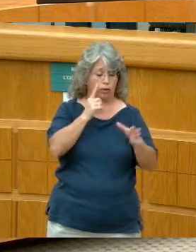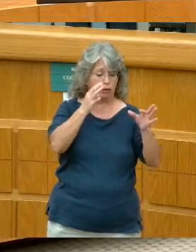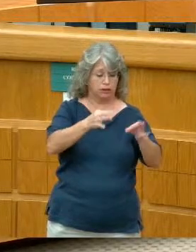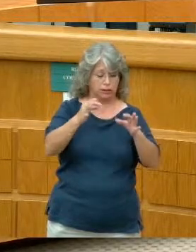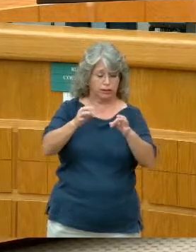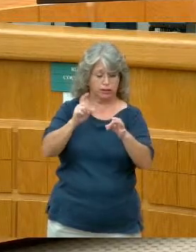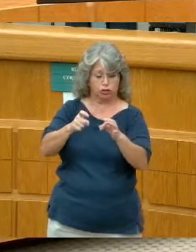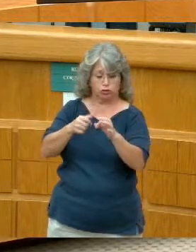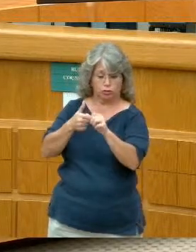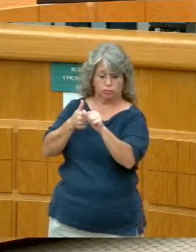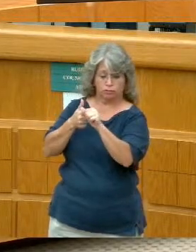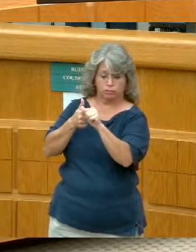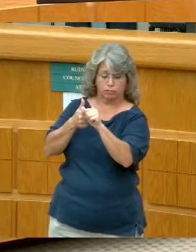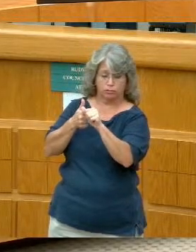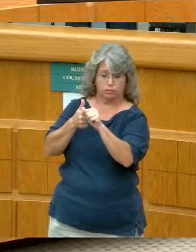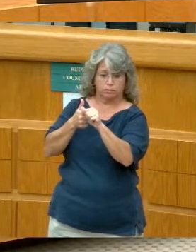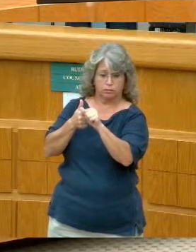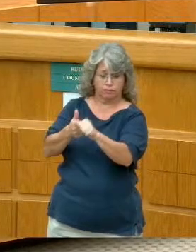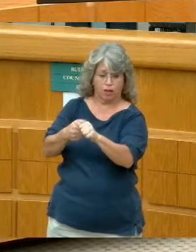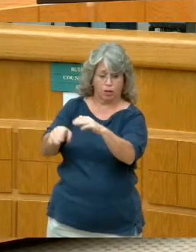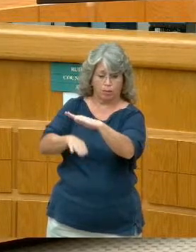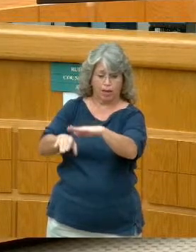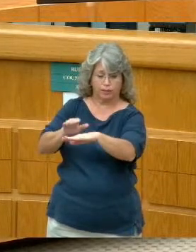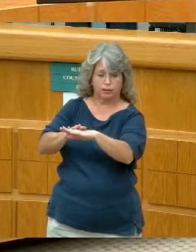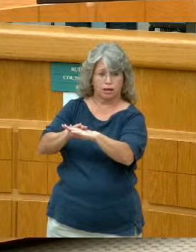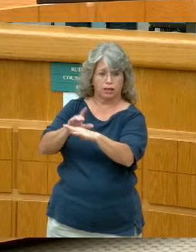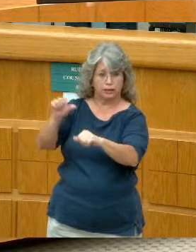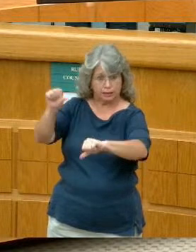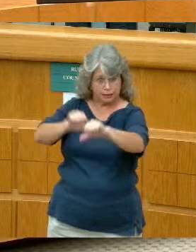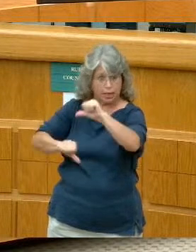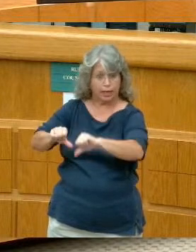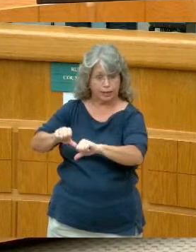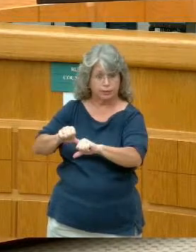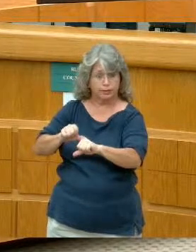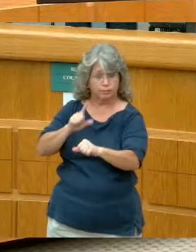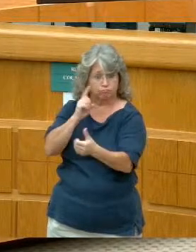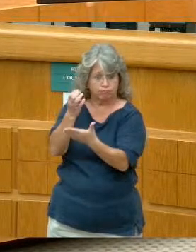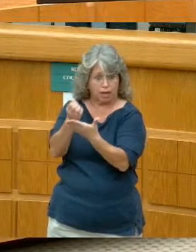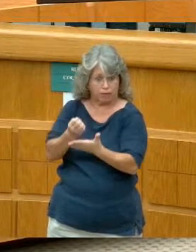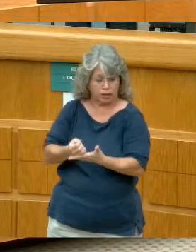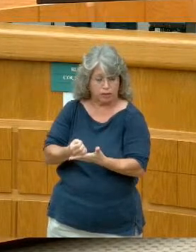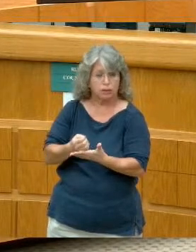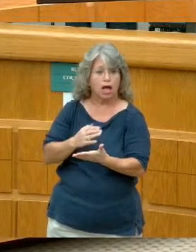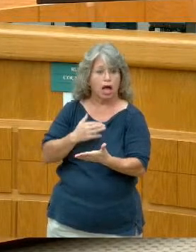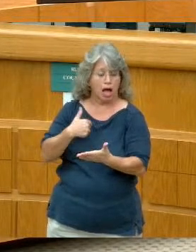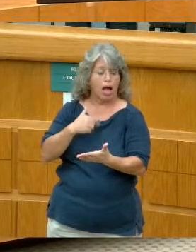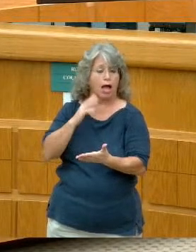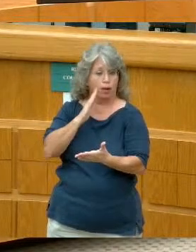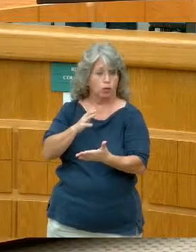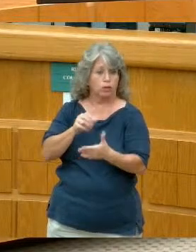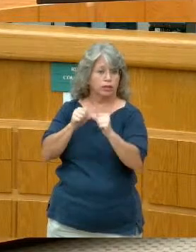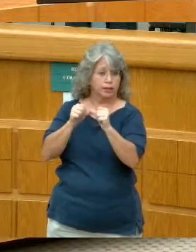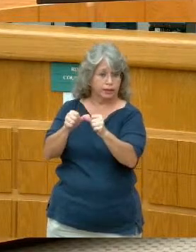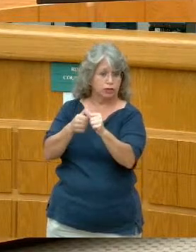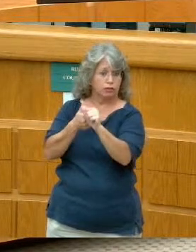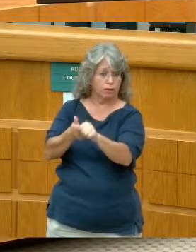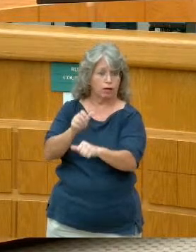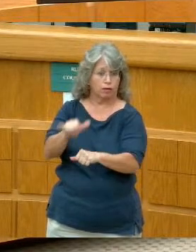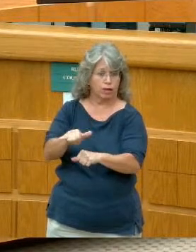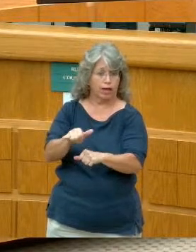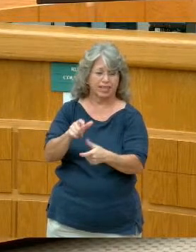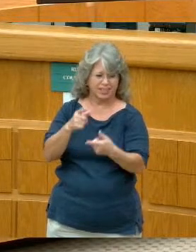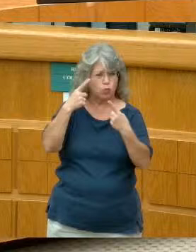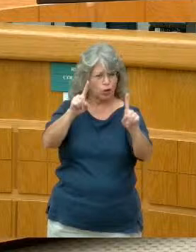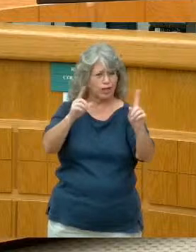guided by data and science. And of course, I'm going to keep on with this train of thought because it's working here in